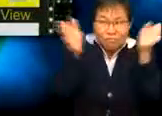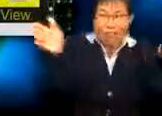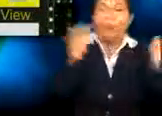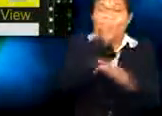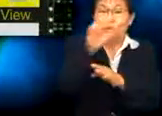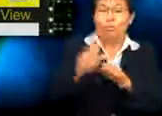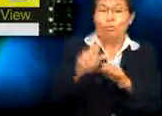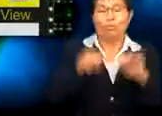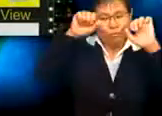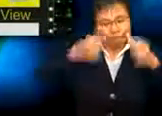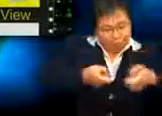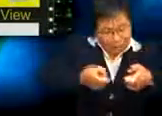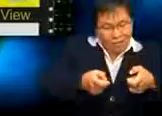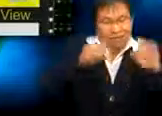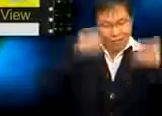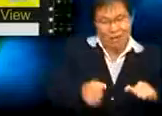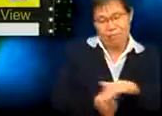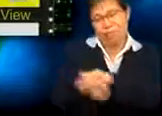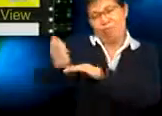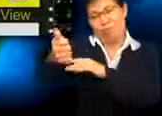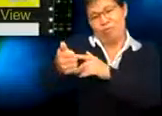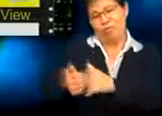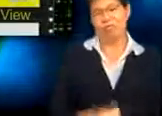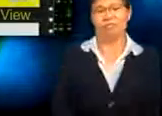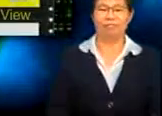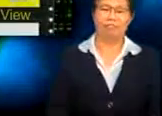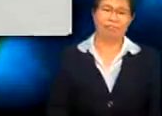it managed to escape swiftly.